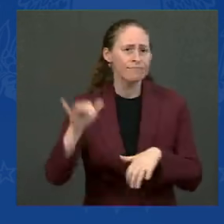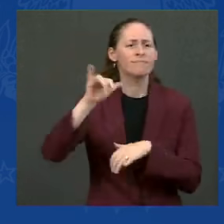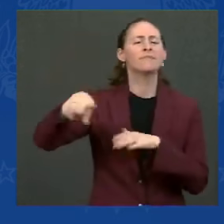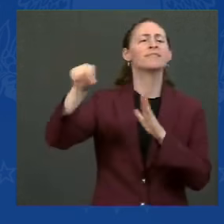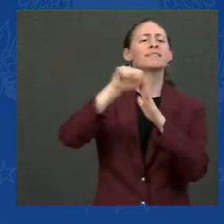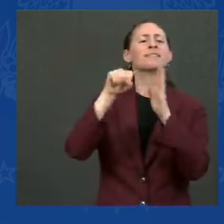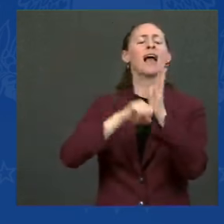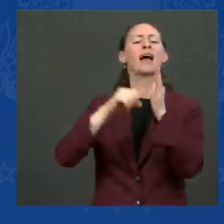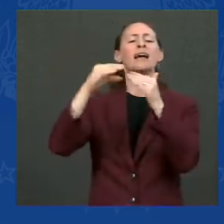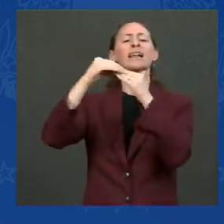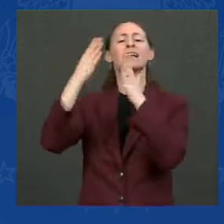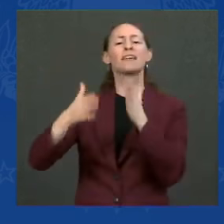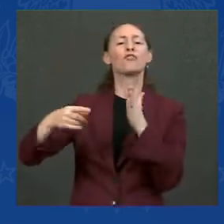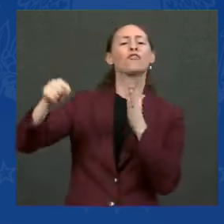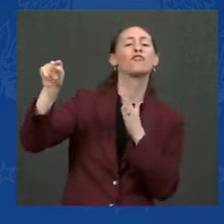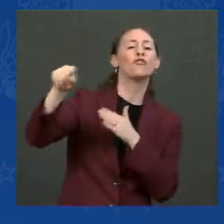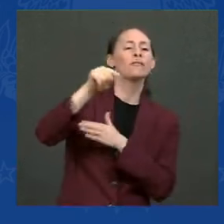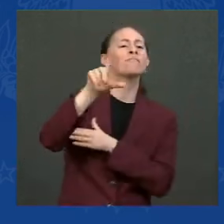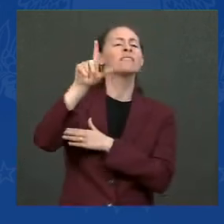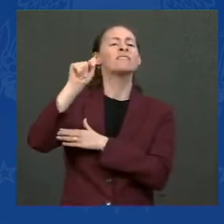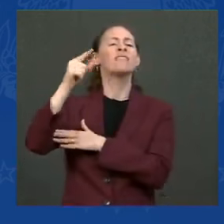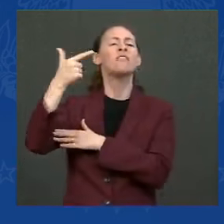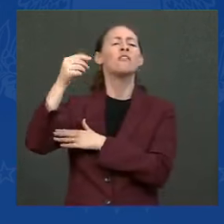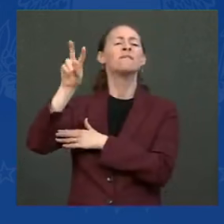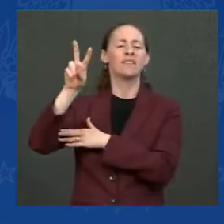Julius here, Stratton, and the